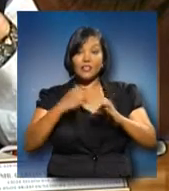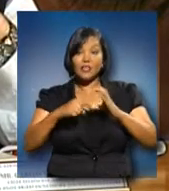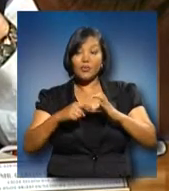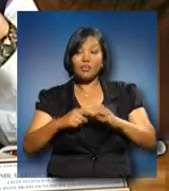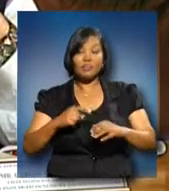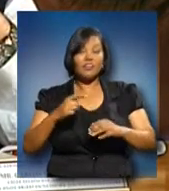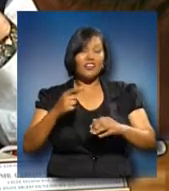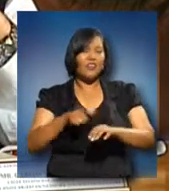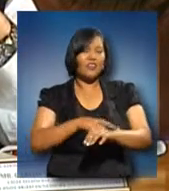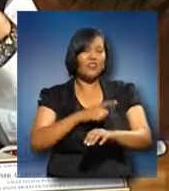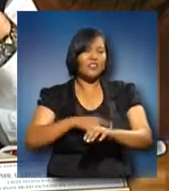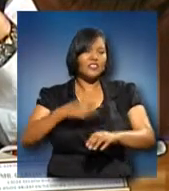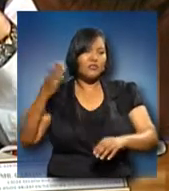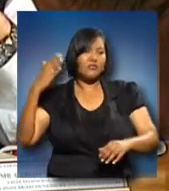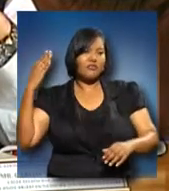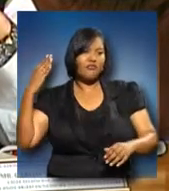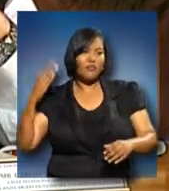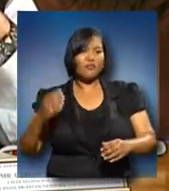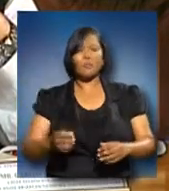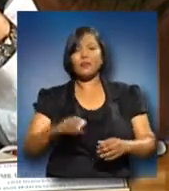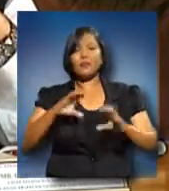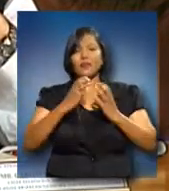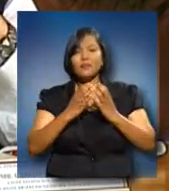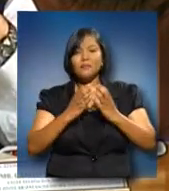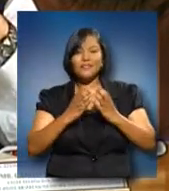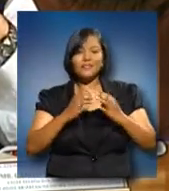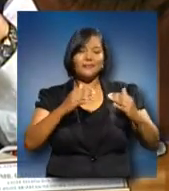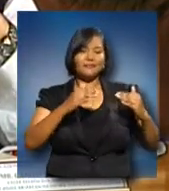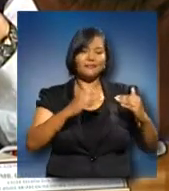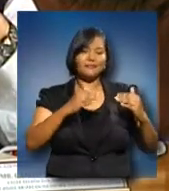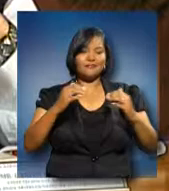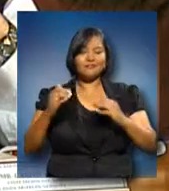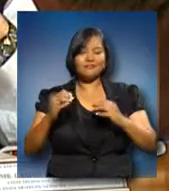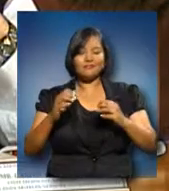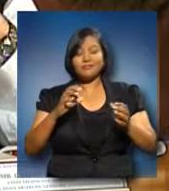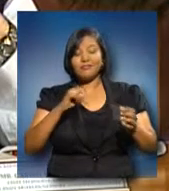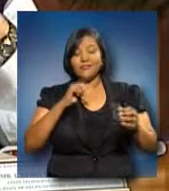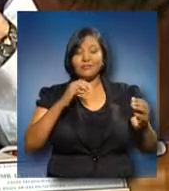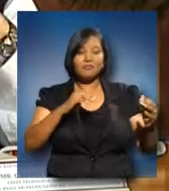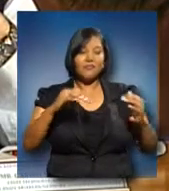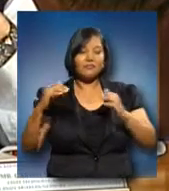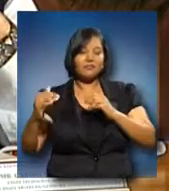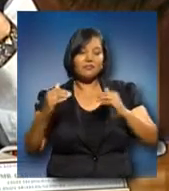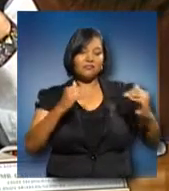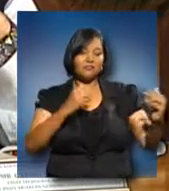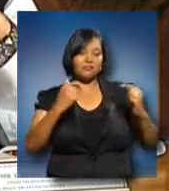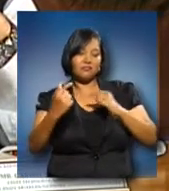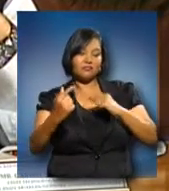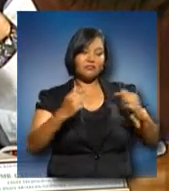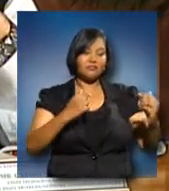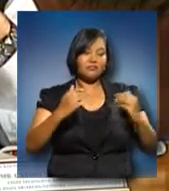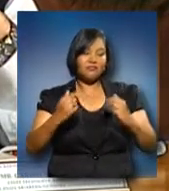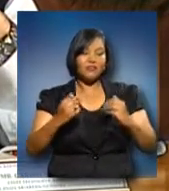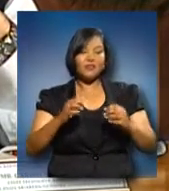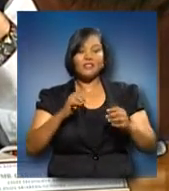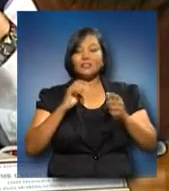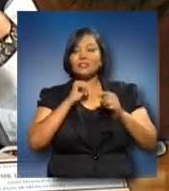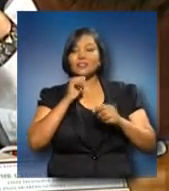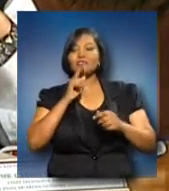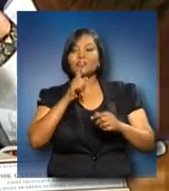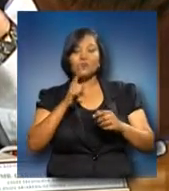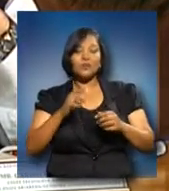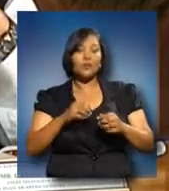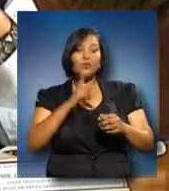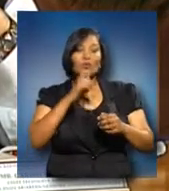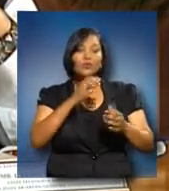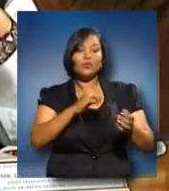was some sort of stalemate, because it was true that if some ISPs were to deploy IPv6, there would